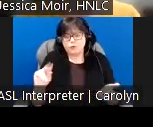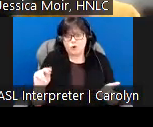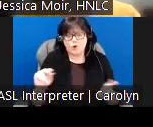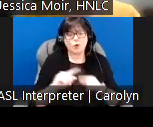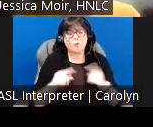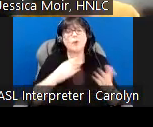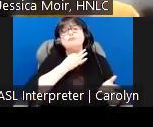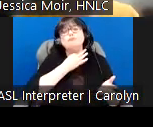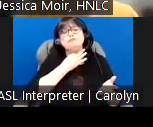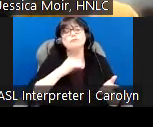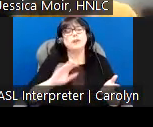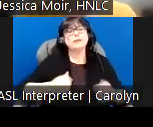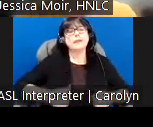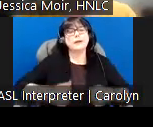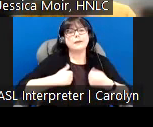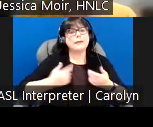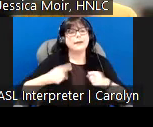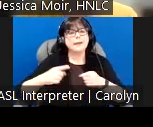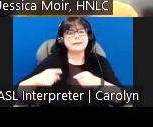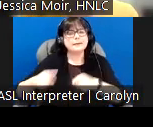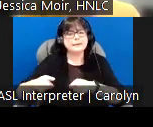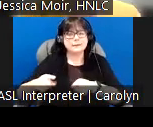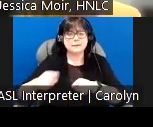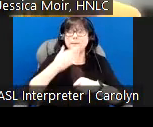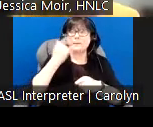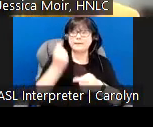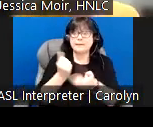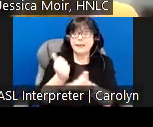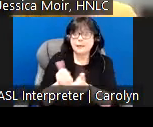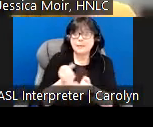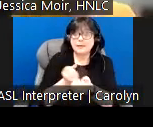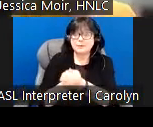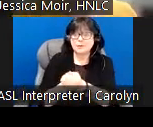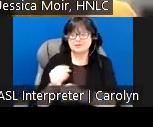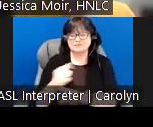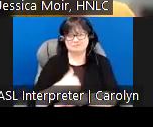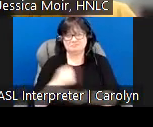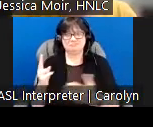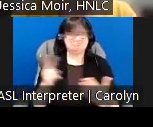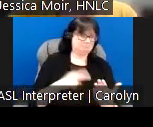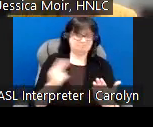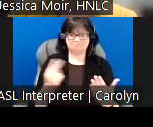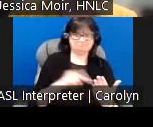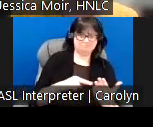can best help them and support them. Sorry, I'm just looking at my notes.